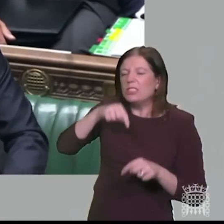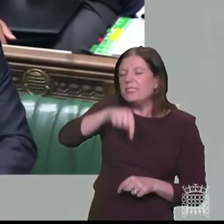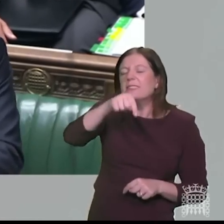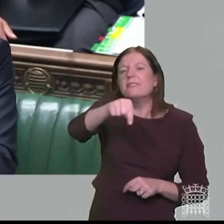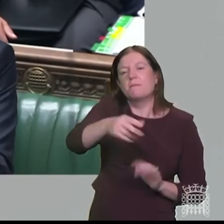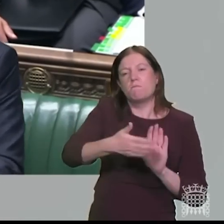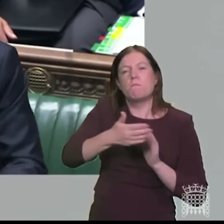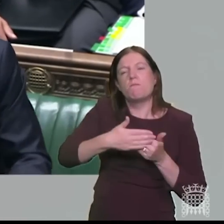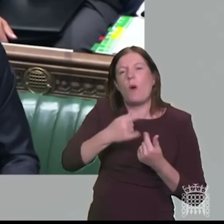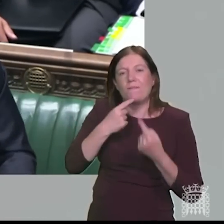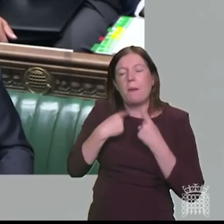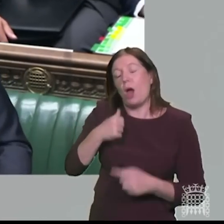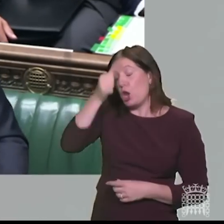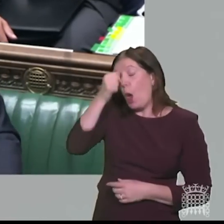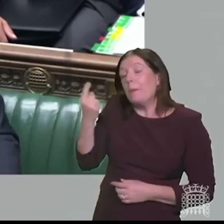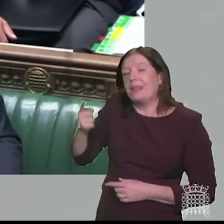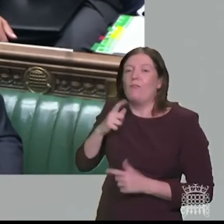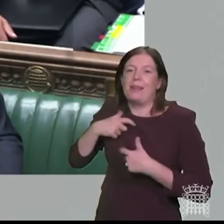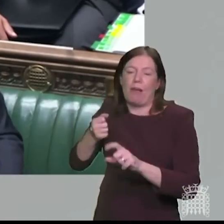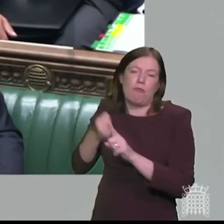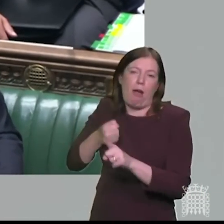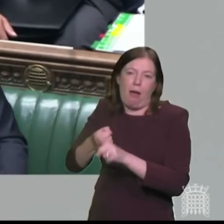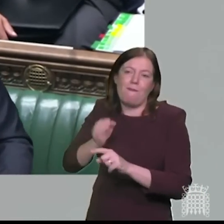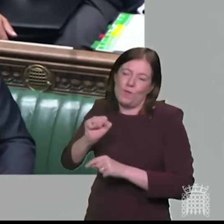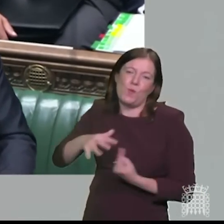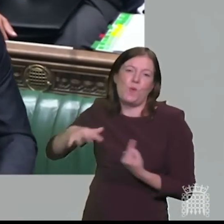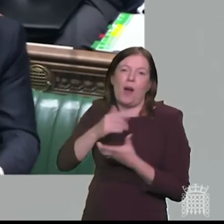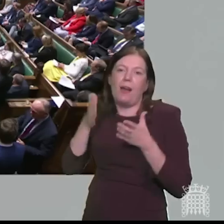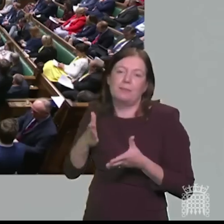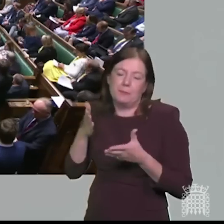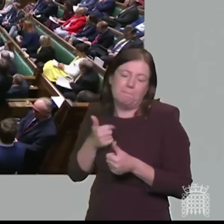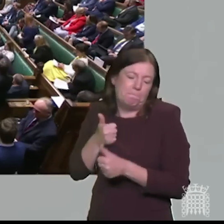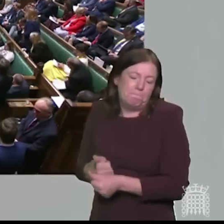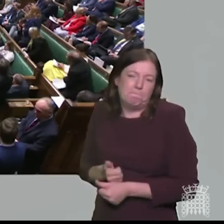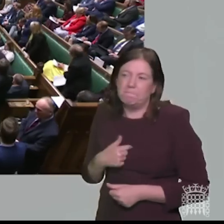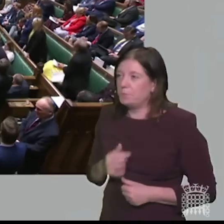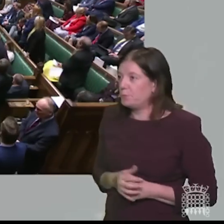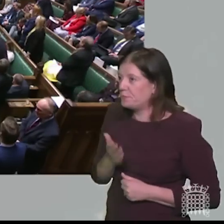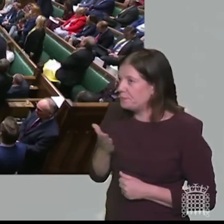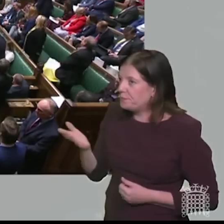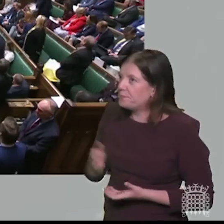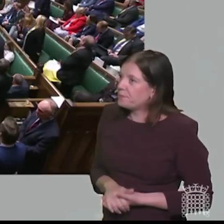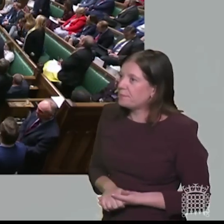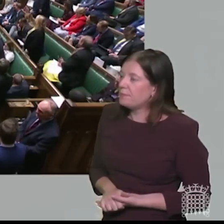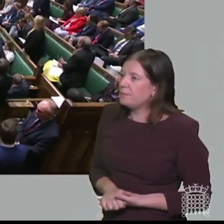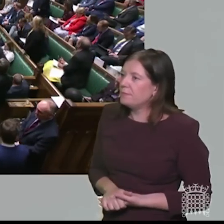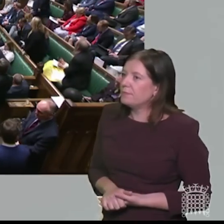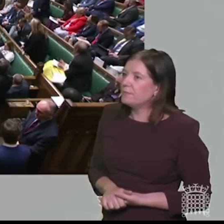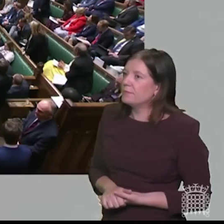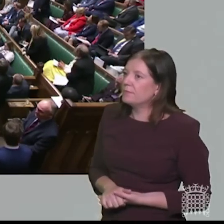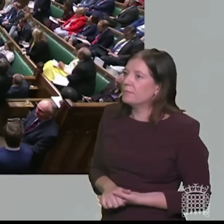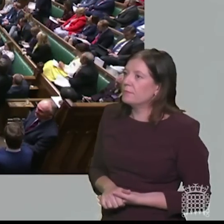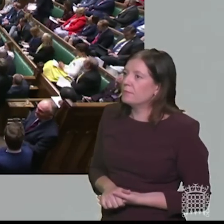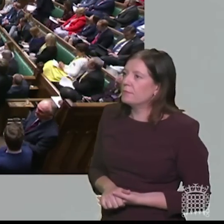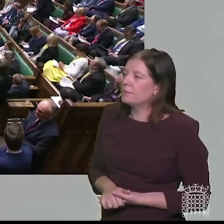I know that he will continue to make the passionate case for Wickham Hospital, and I join him in that. Chris Elman. Thank you, Mr. Speaker.